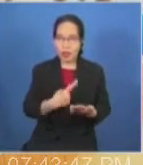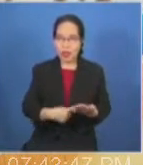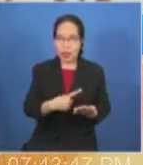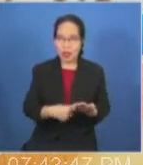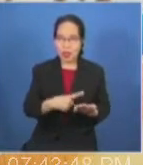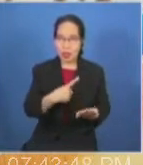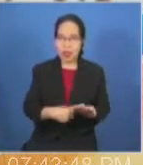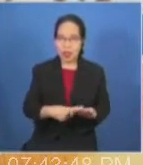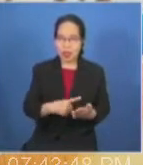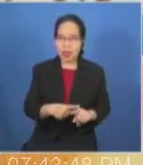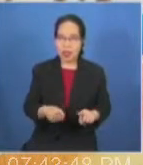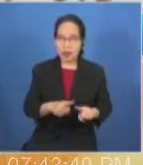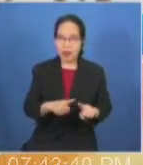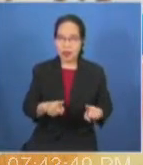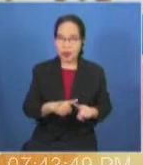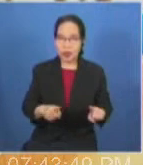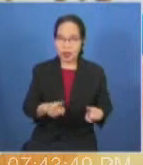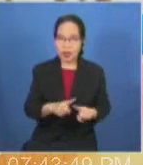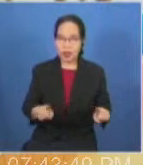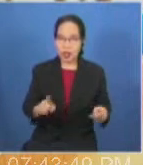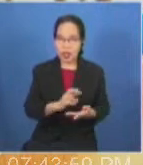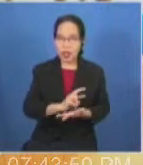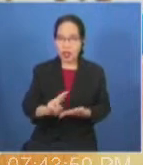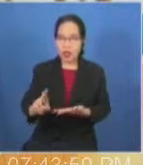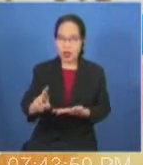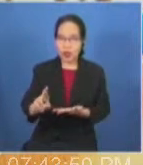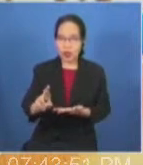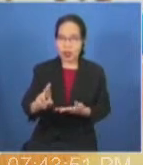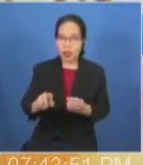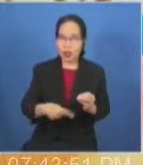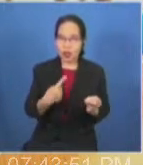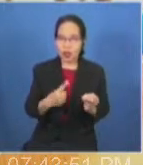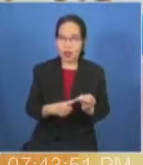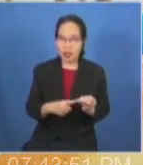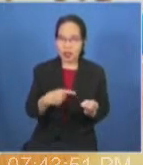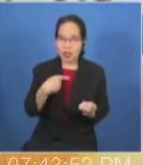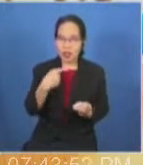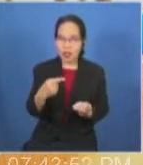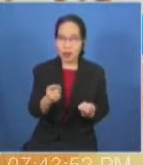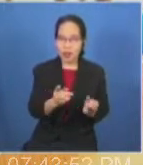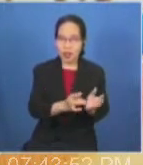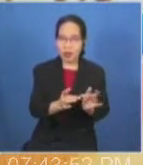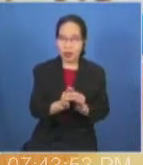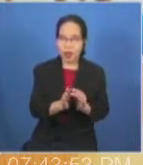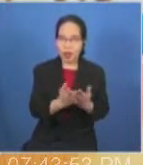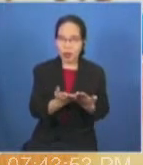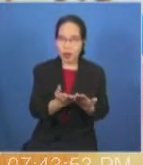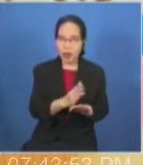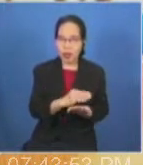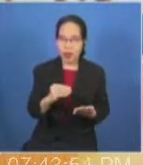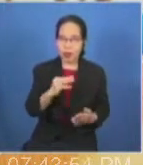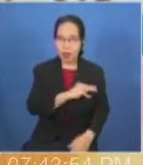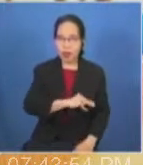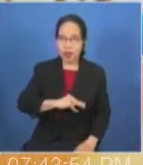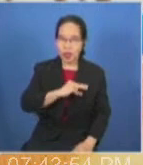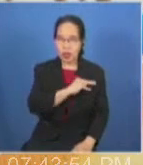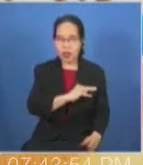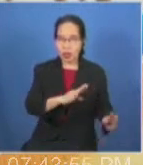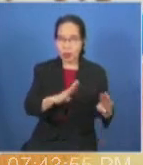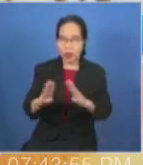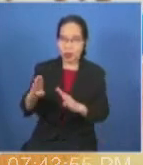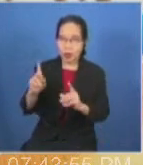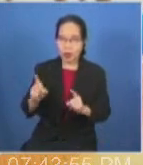Scriptures. If earlier we were talking about the righteousness about the things stated by